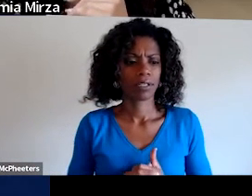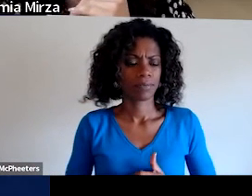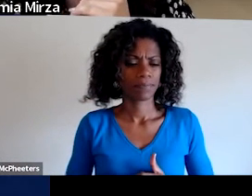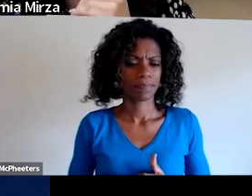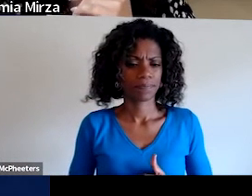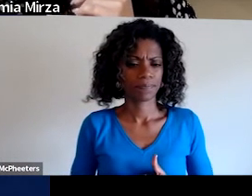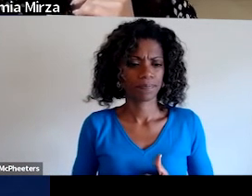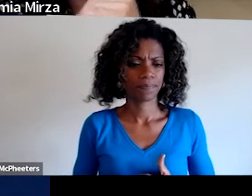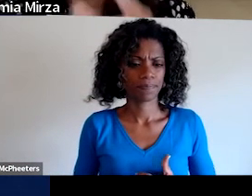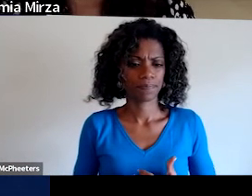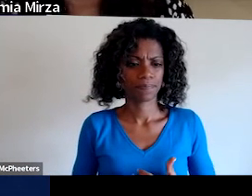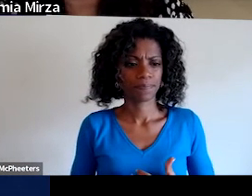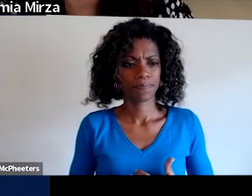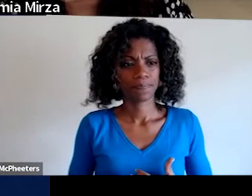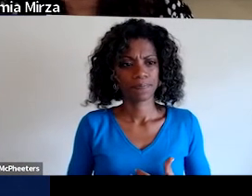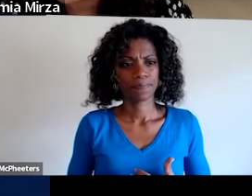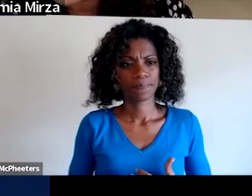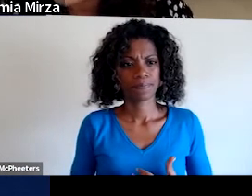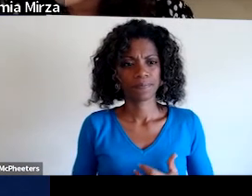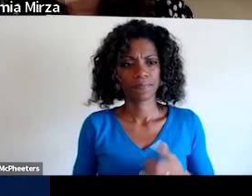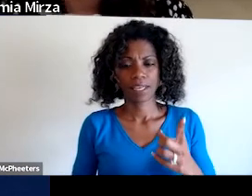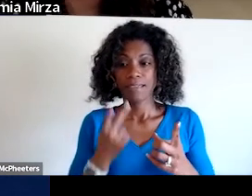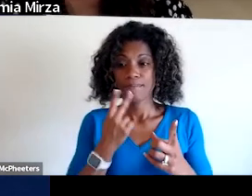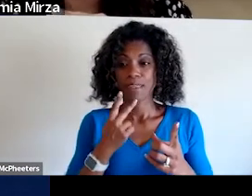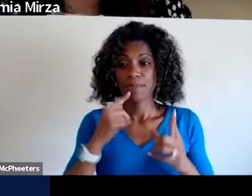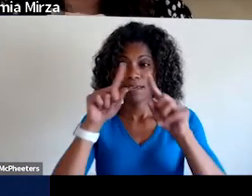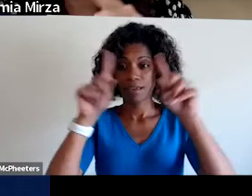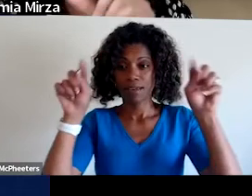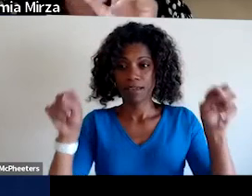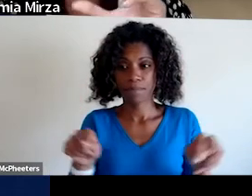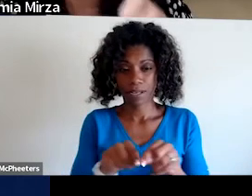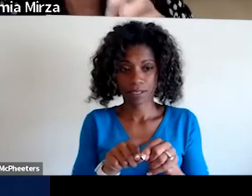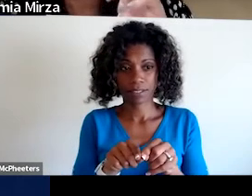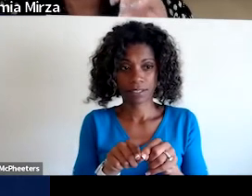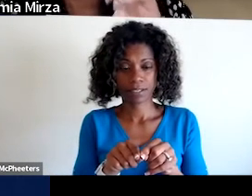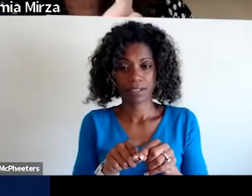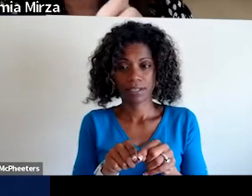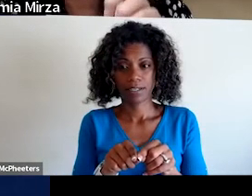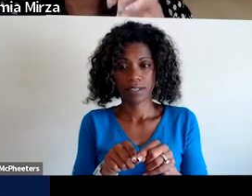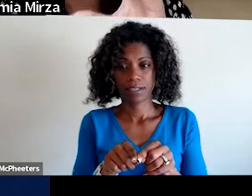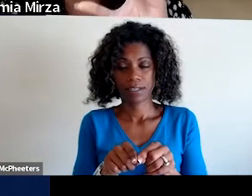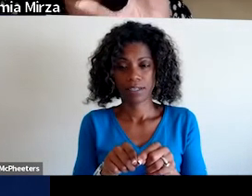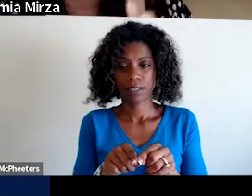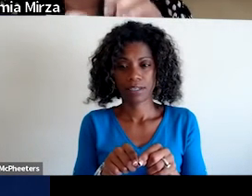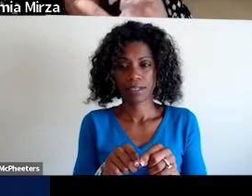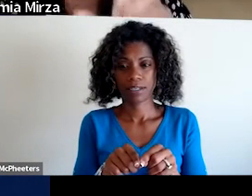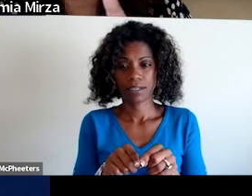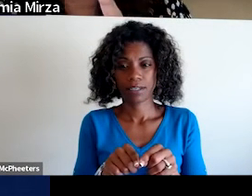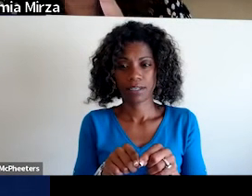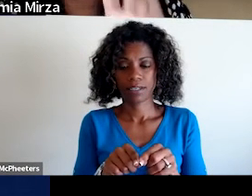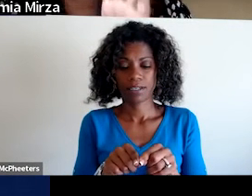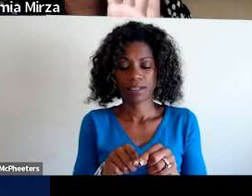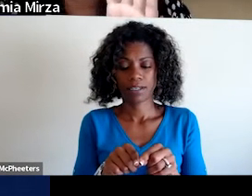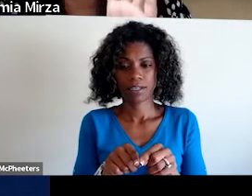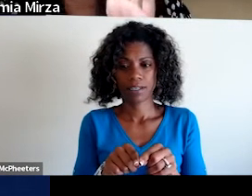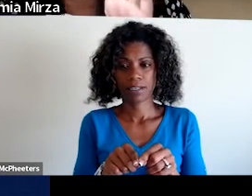this information more closely. But in this pink box is going to be the donations that were made in a financial